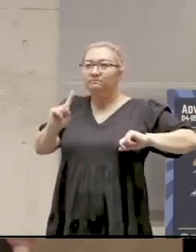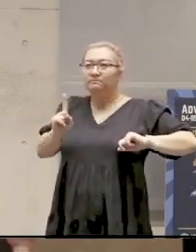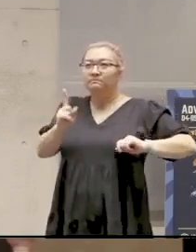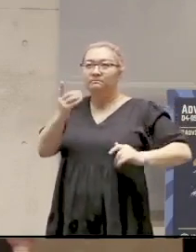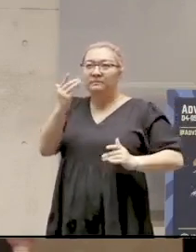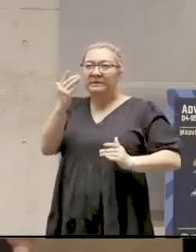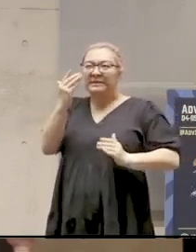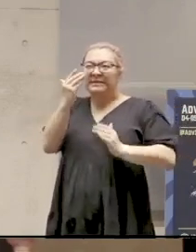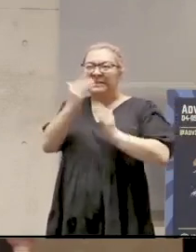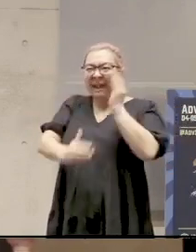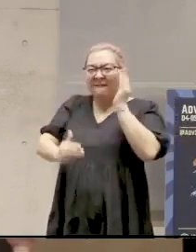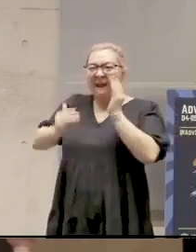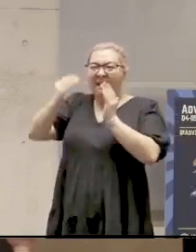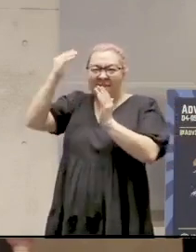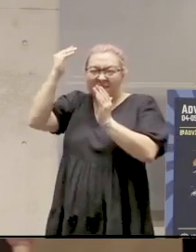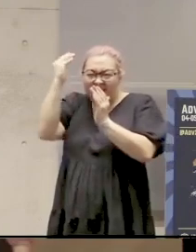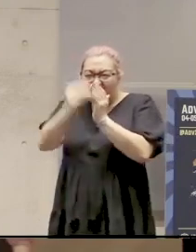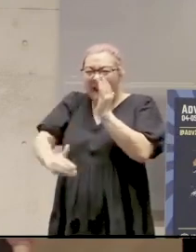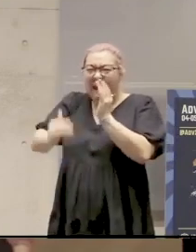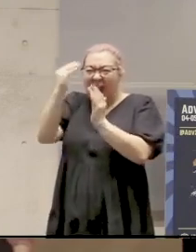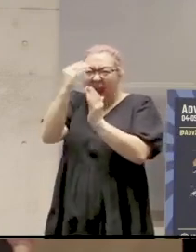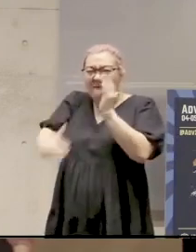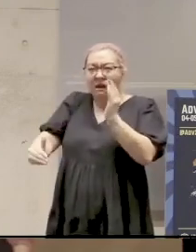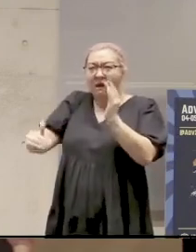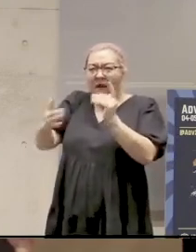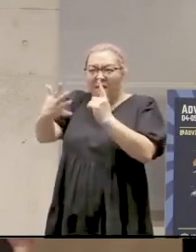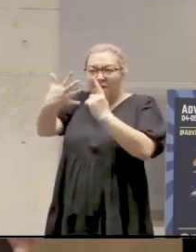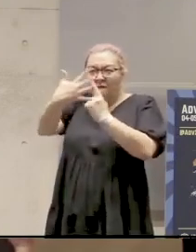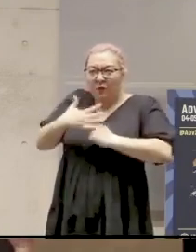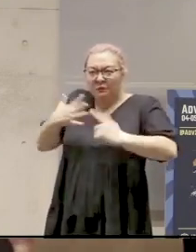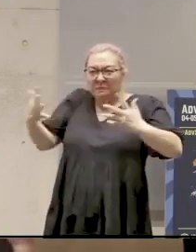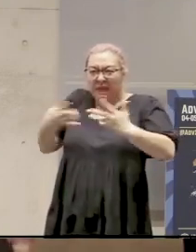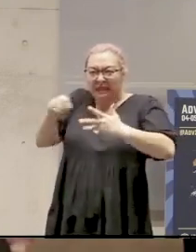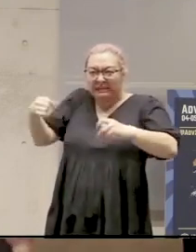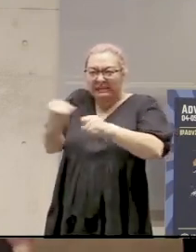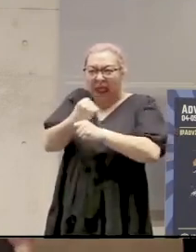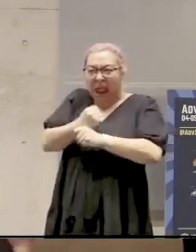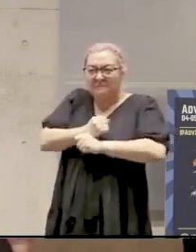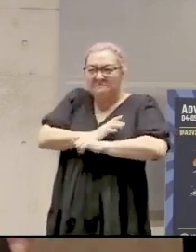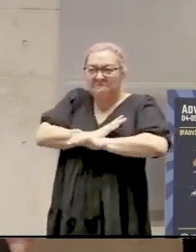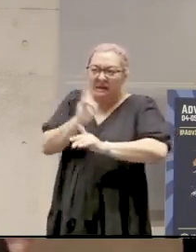ever, ever make me play this again."